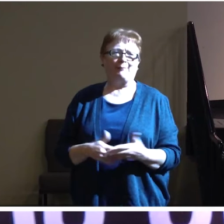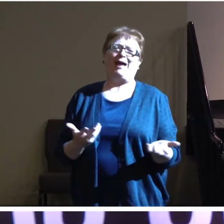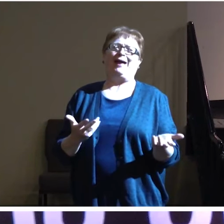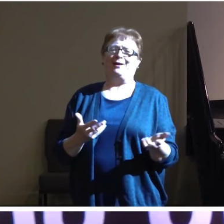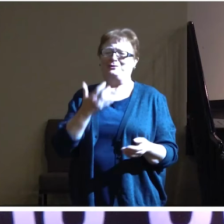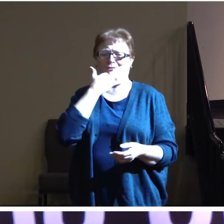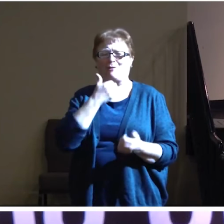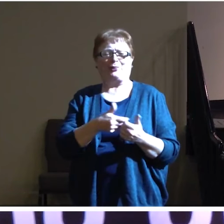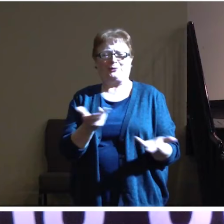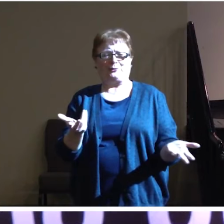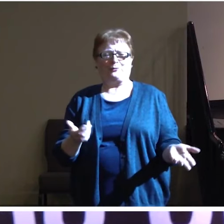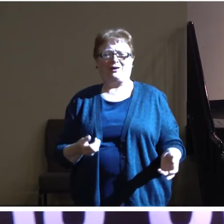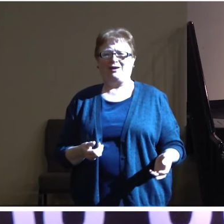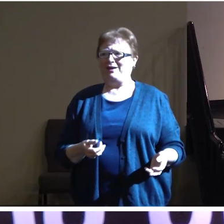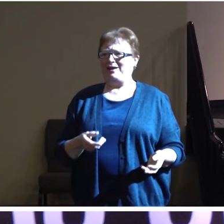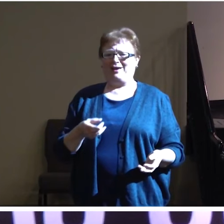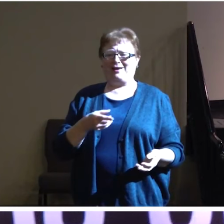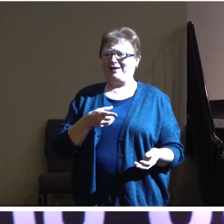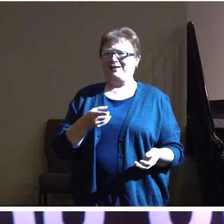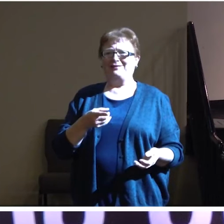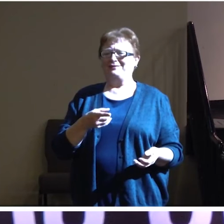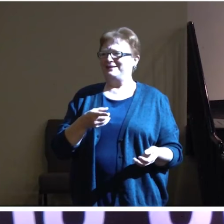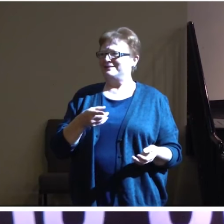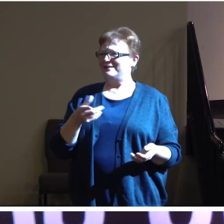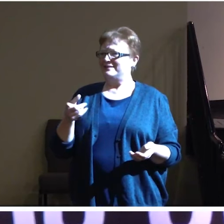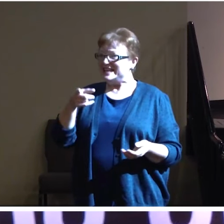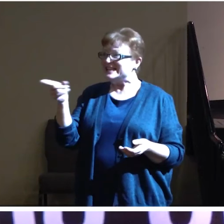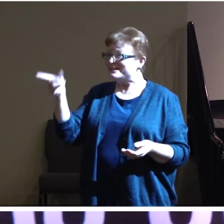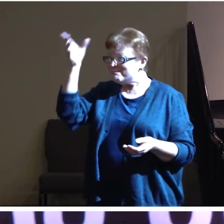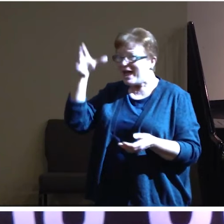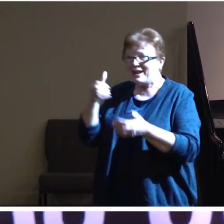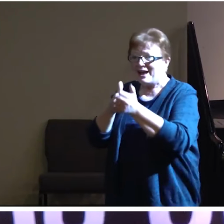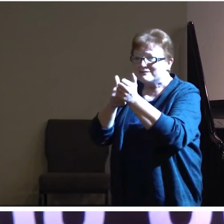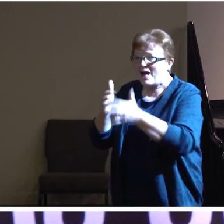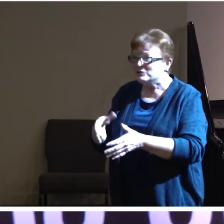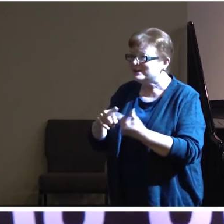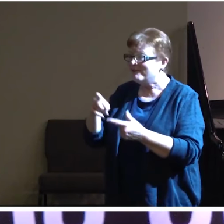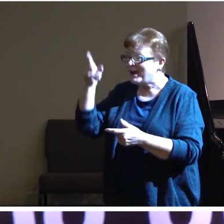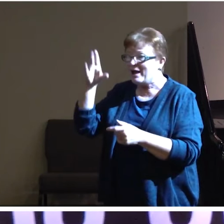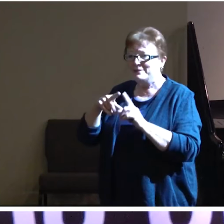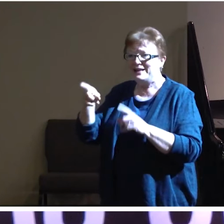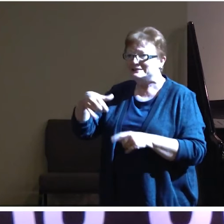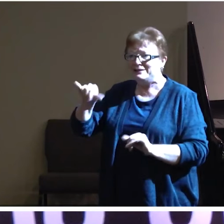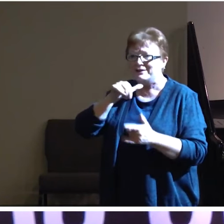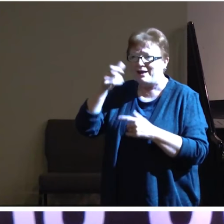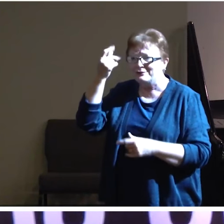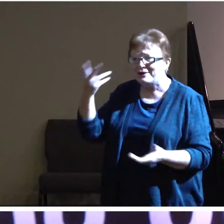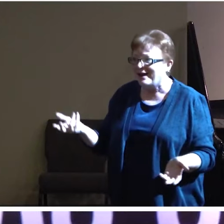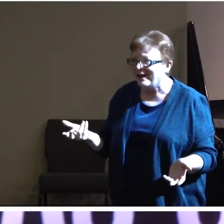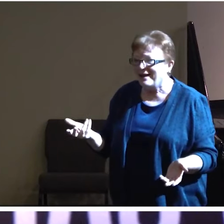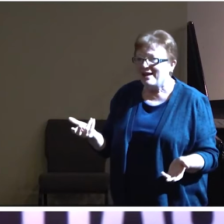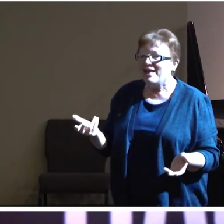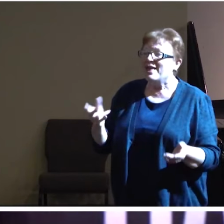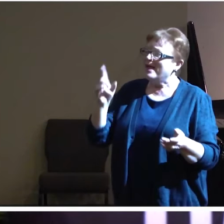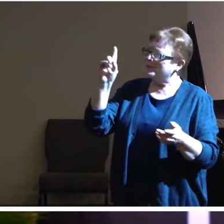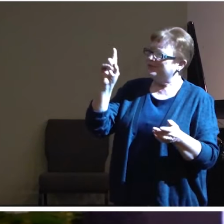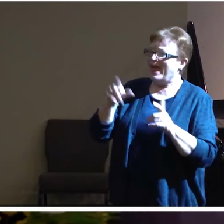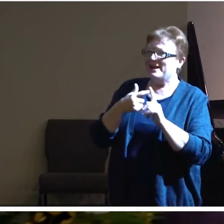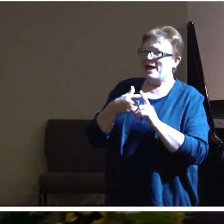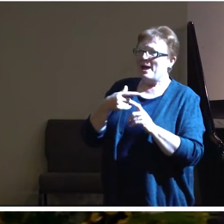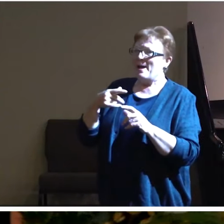What's wrong with you? These are men of God, and they still didn't get it. But Peter rose and